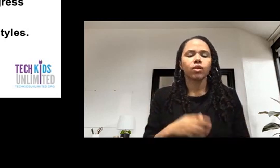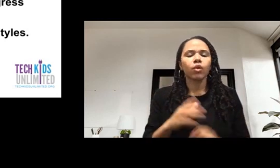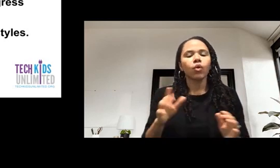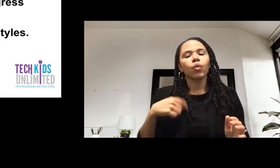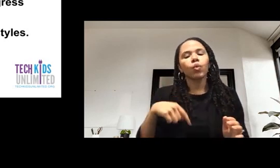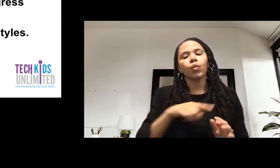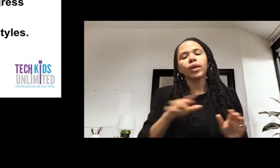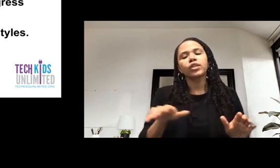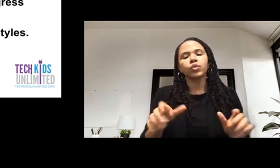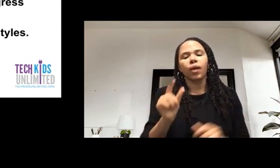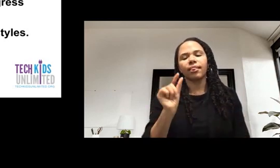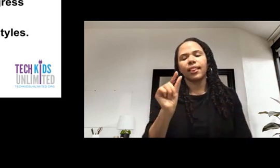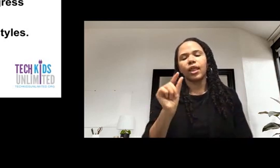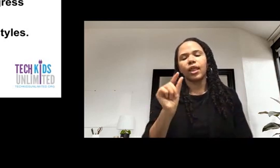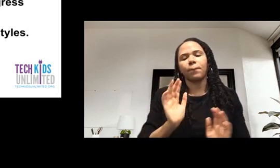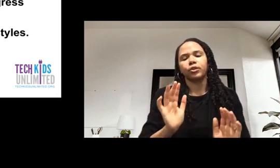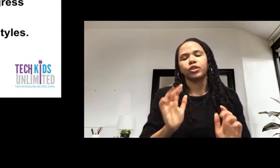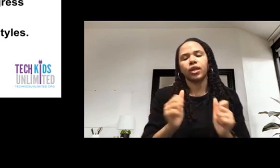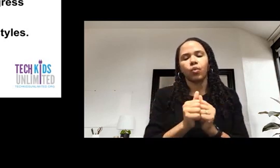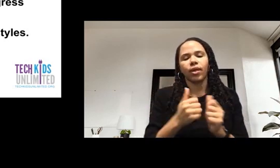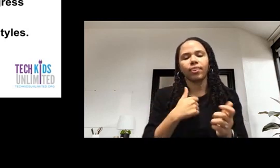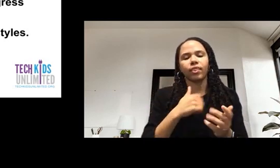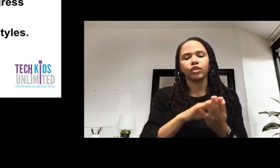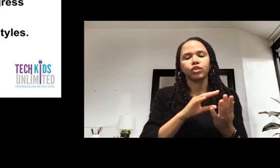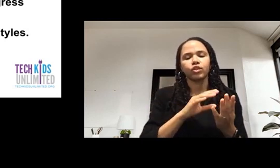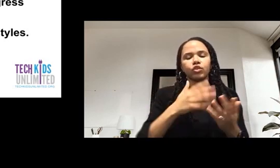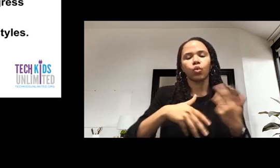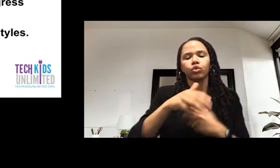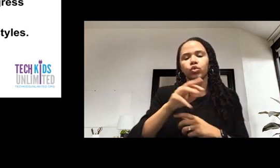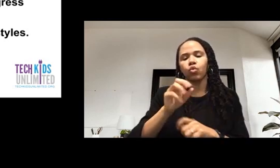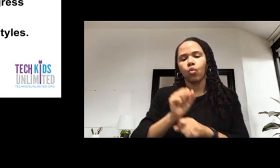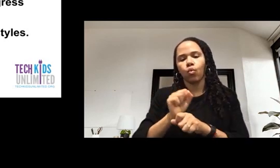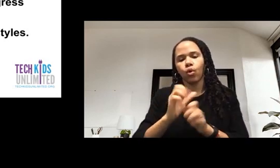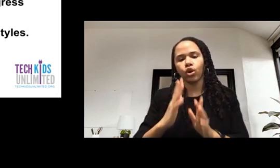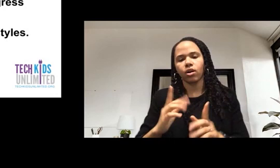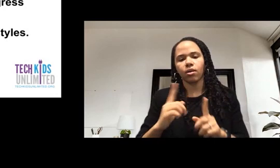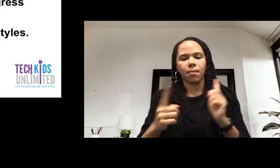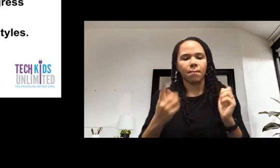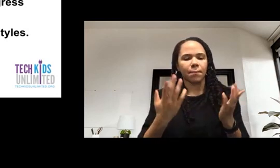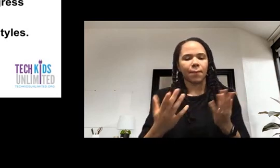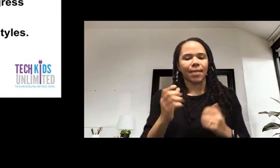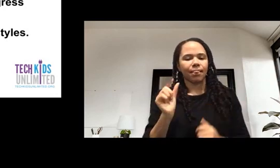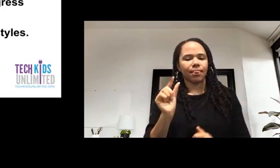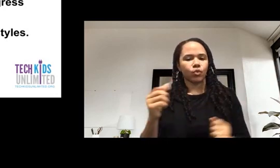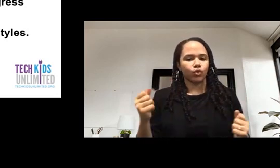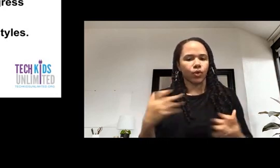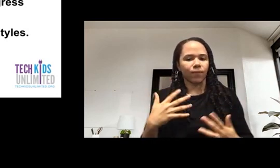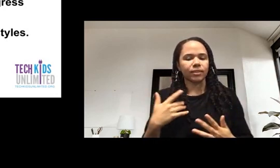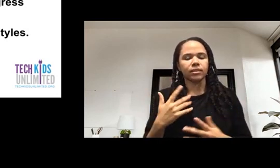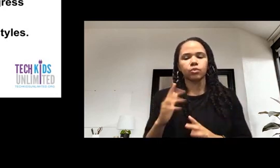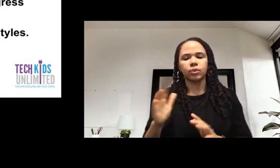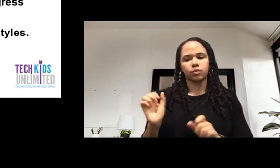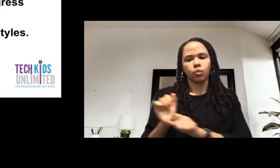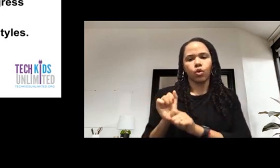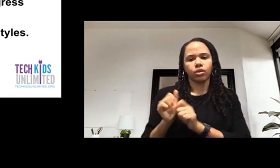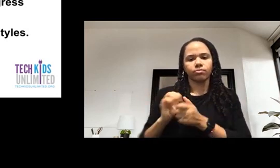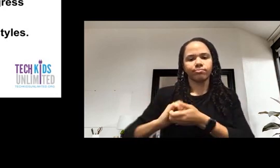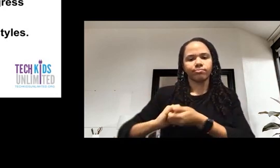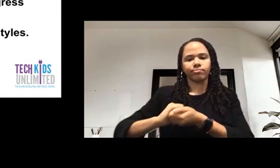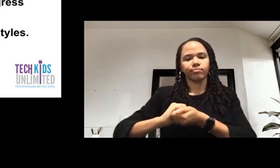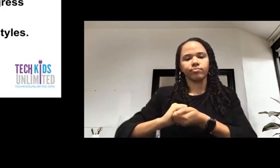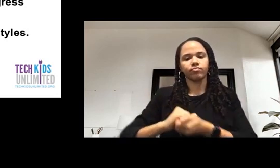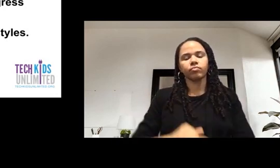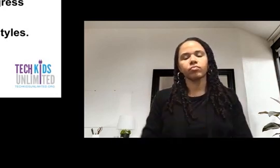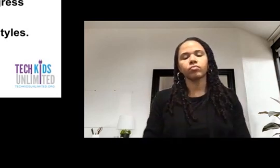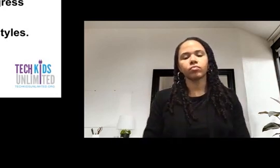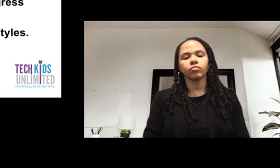social worker when we see that a student is able to, but they may have, a little bit of stage fright. And we